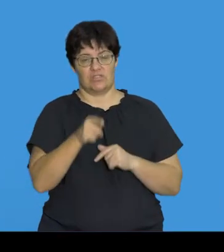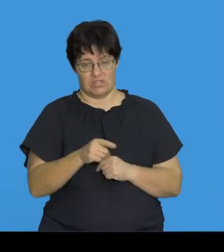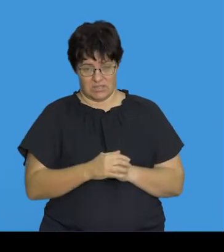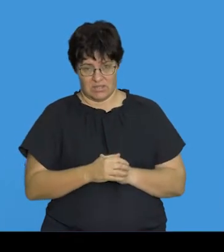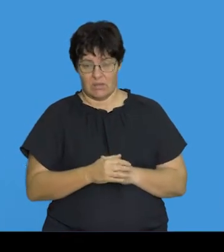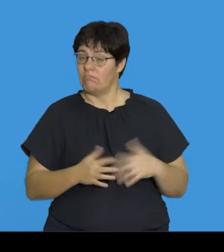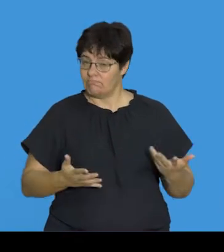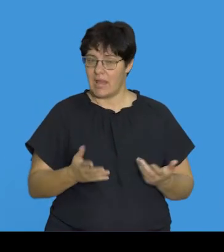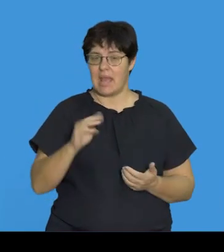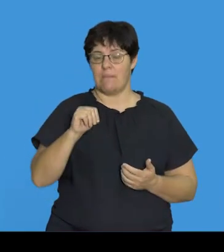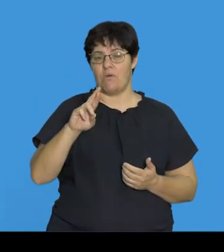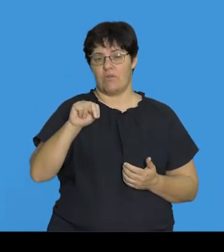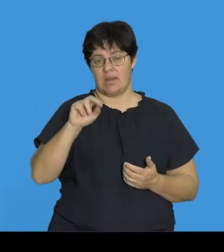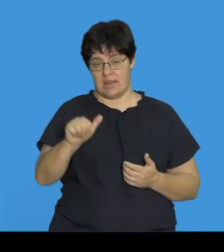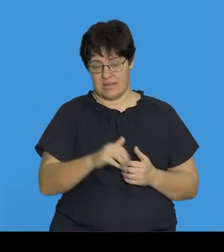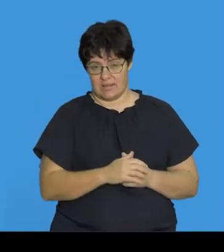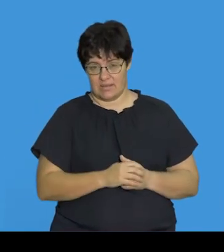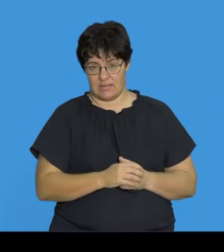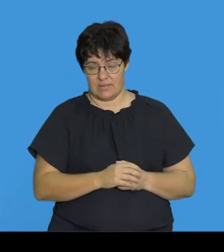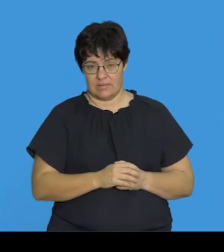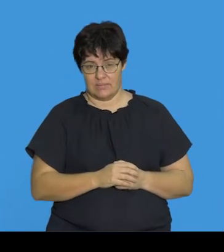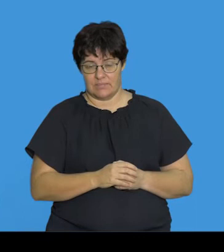of these codons on the mRNA.